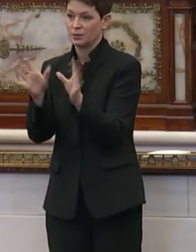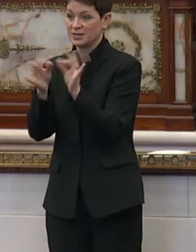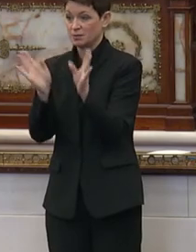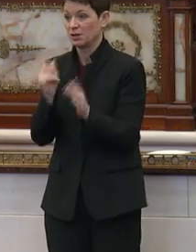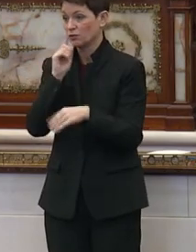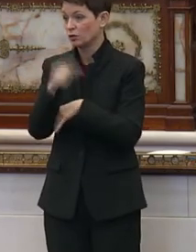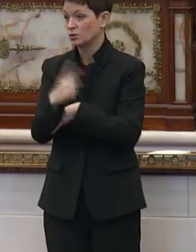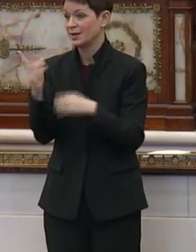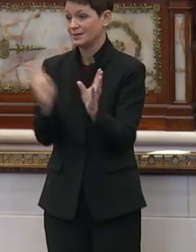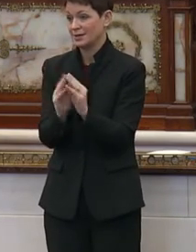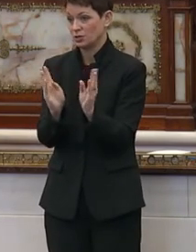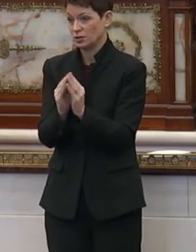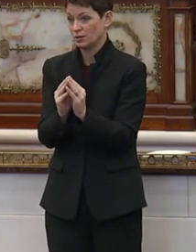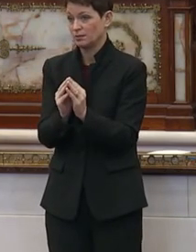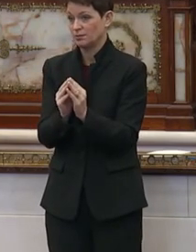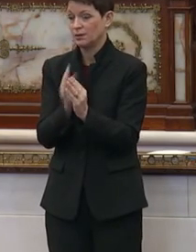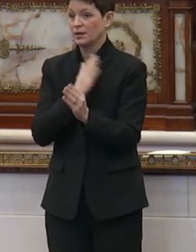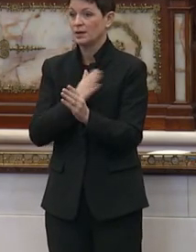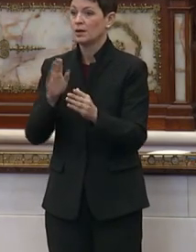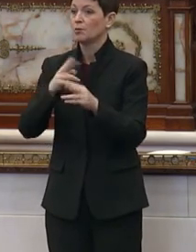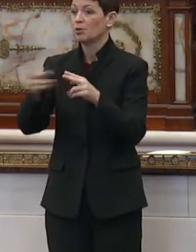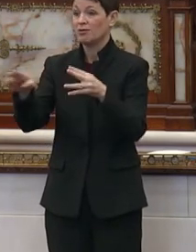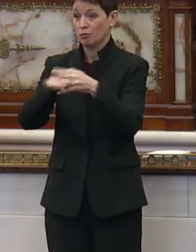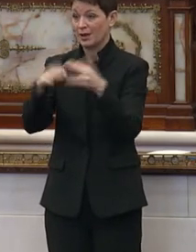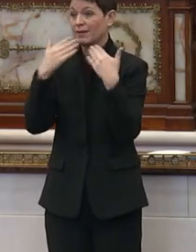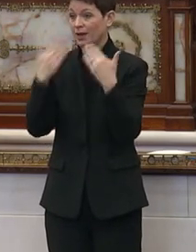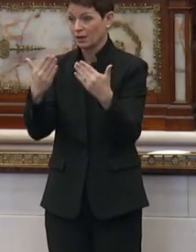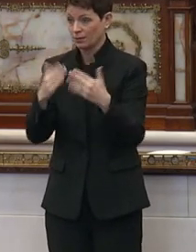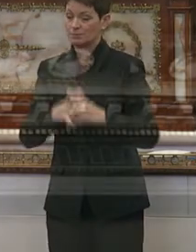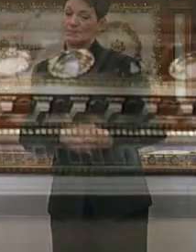speakers for today's set. Take a brief break.